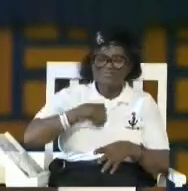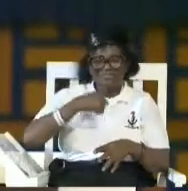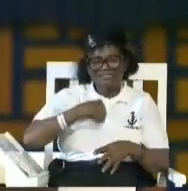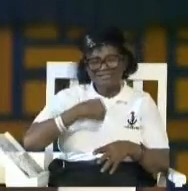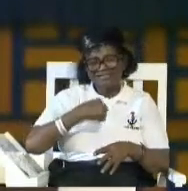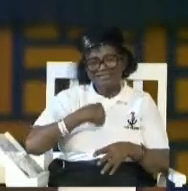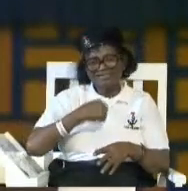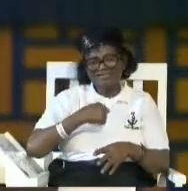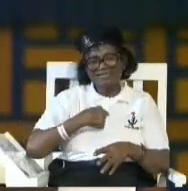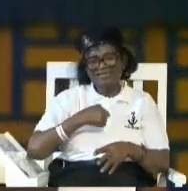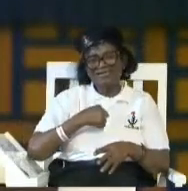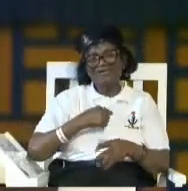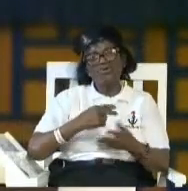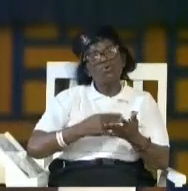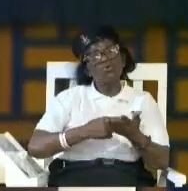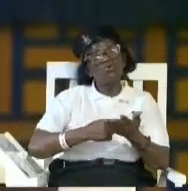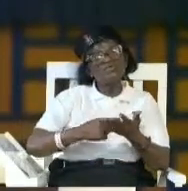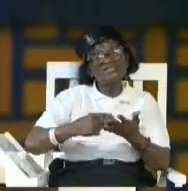wholly.